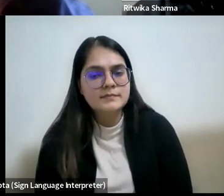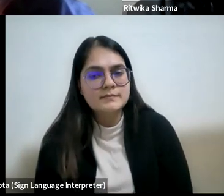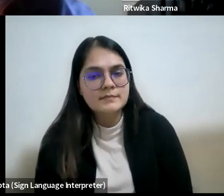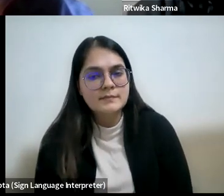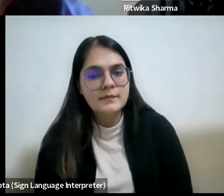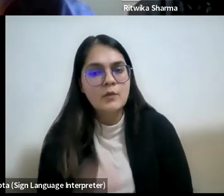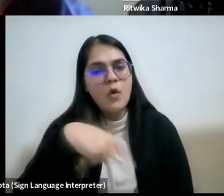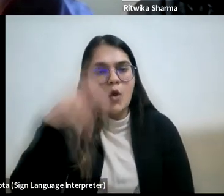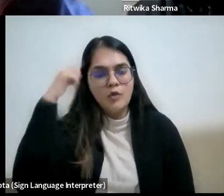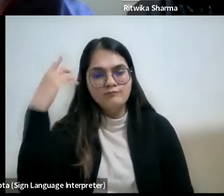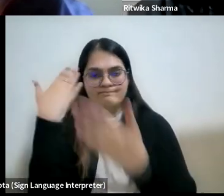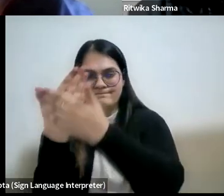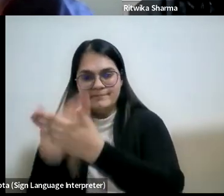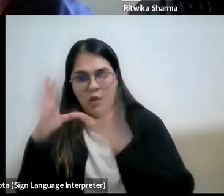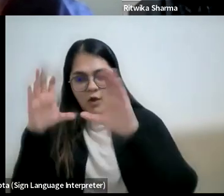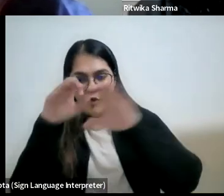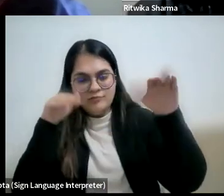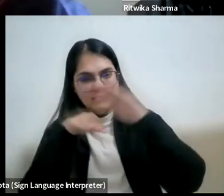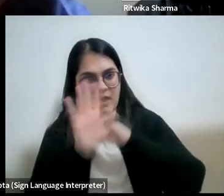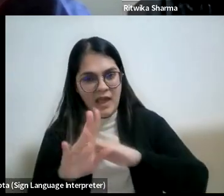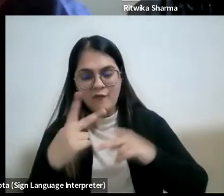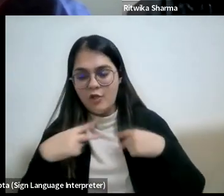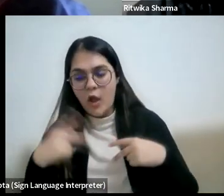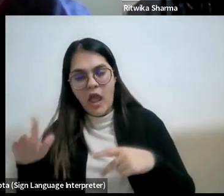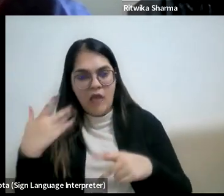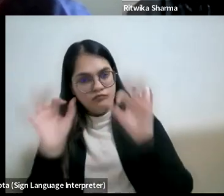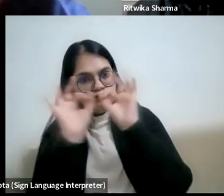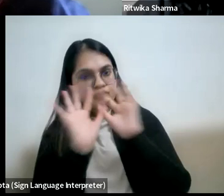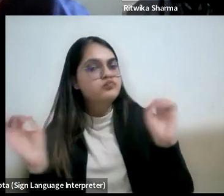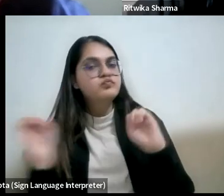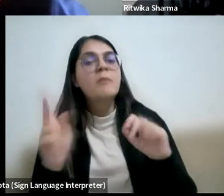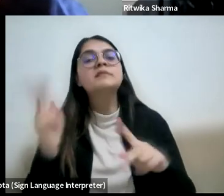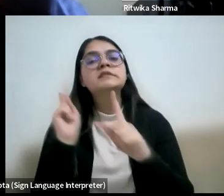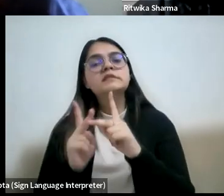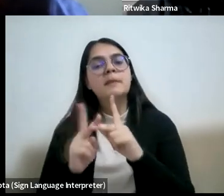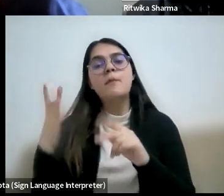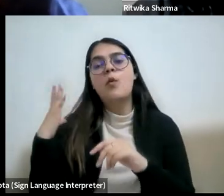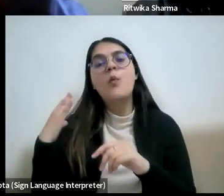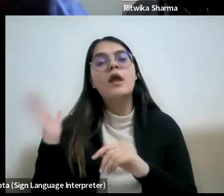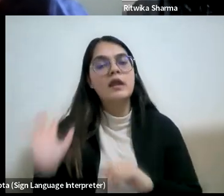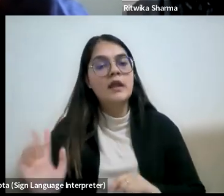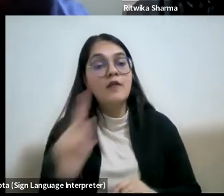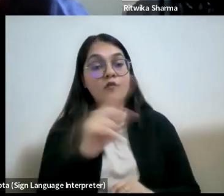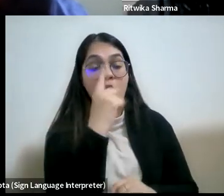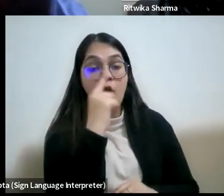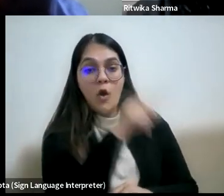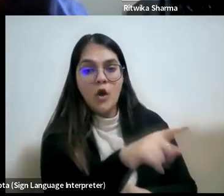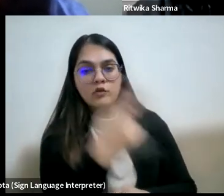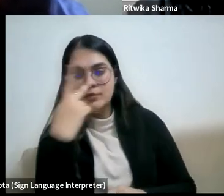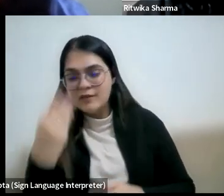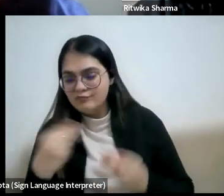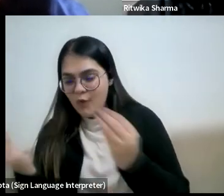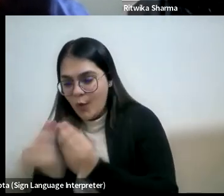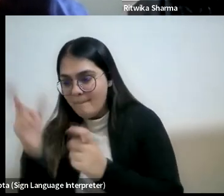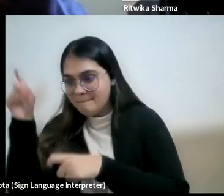a petition challenging the constitutionality of the law is currently pending before the Supreme Court. Afreen, you've been on the ground, you've closely interacted with